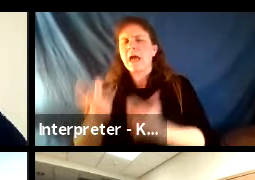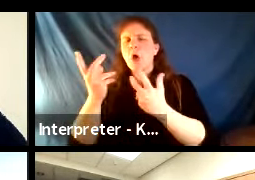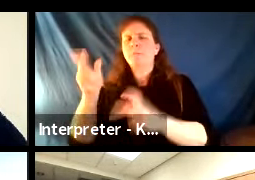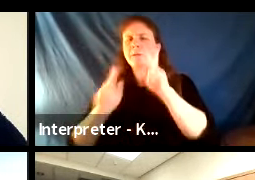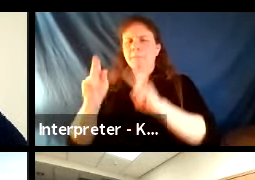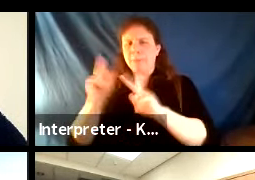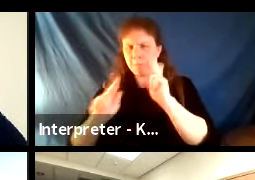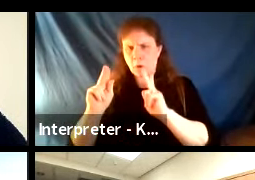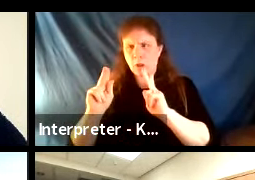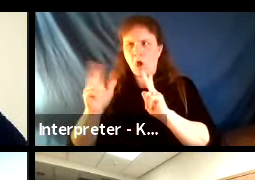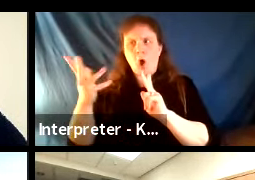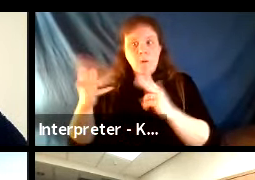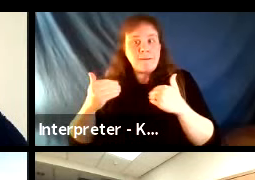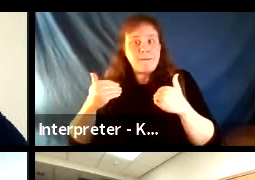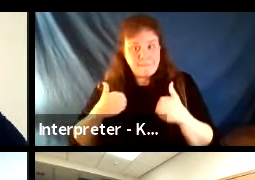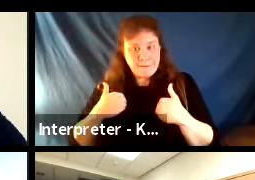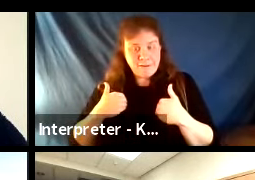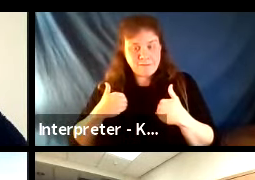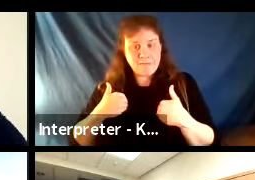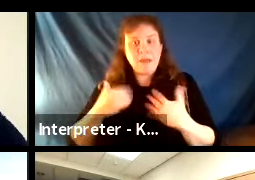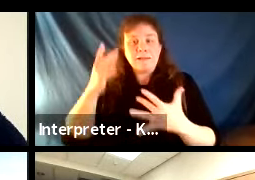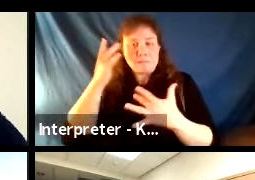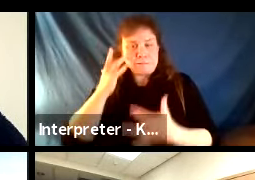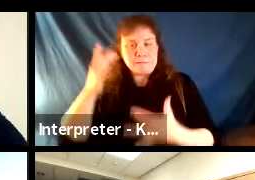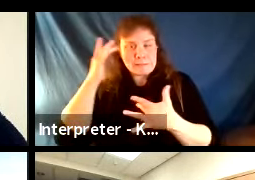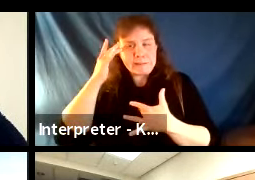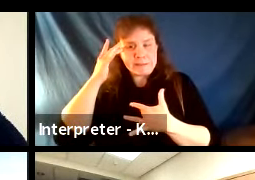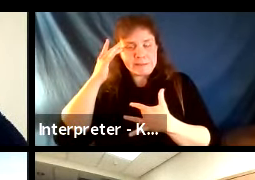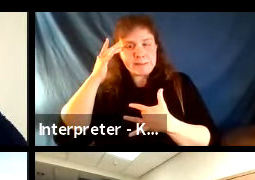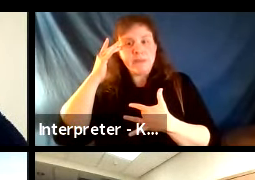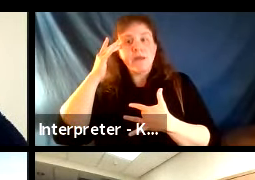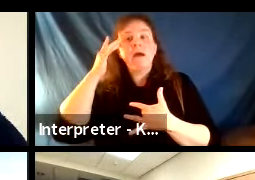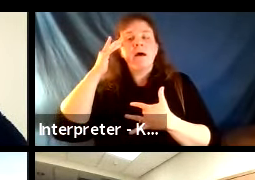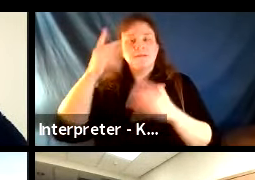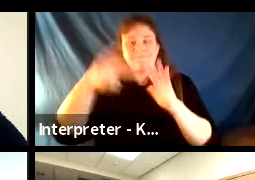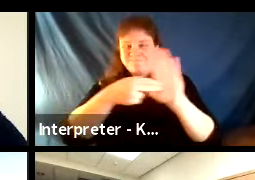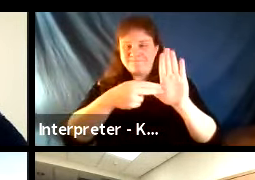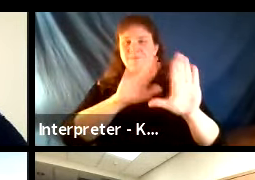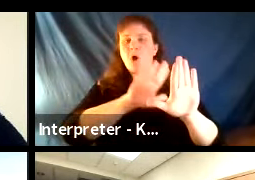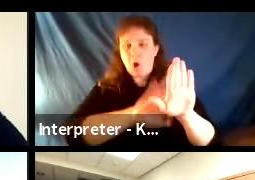a condition that is listed on the CDC